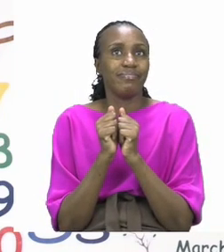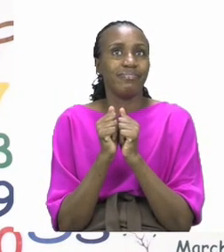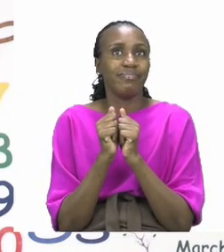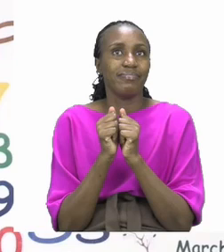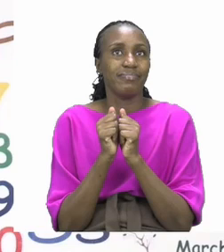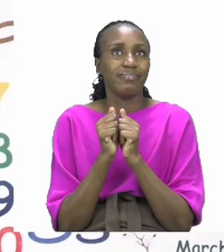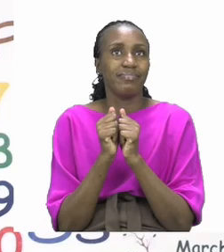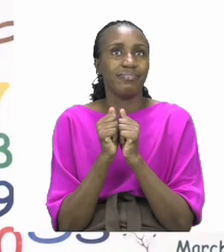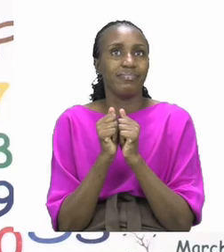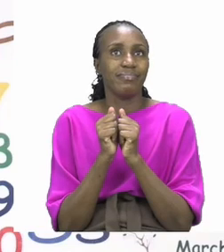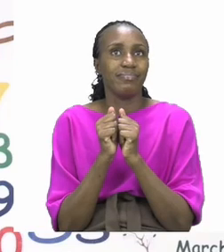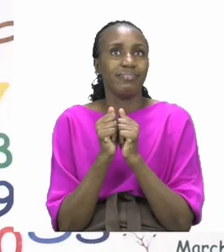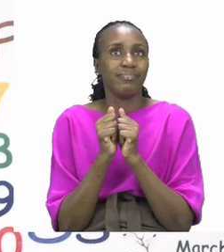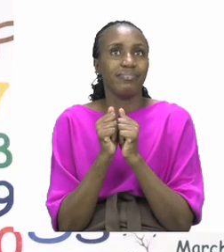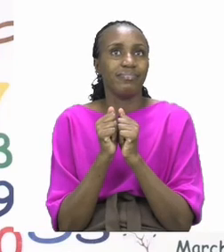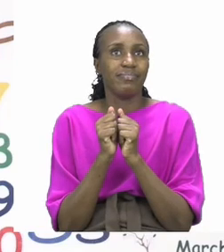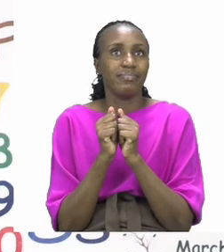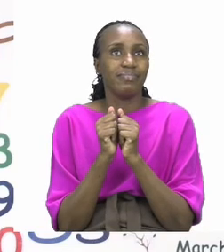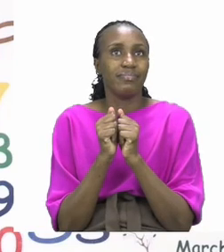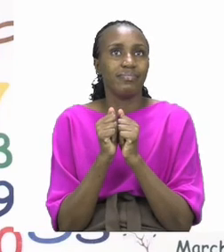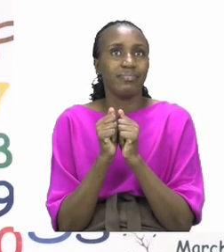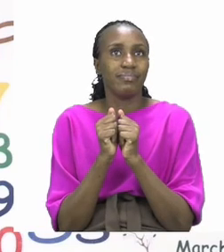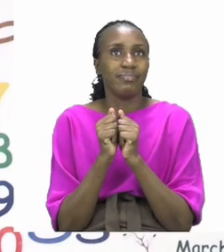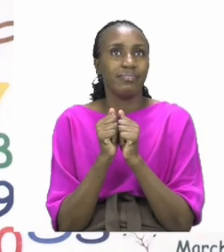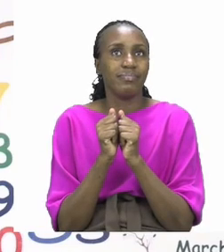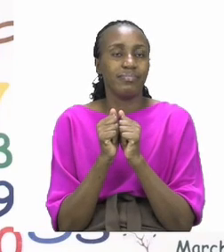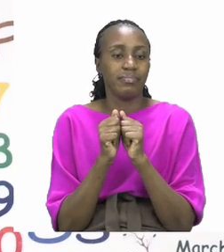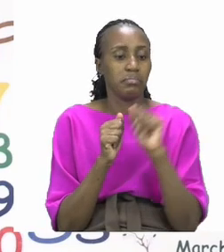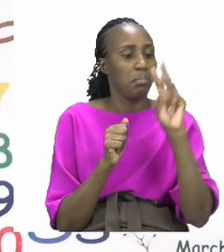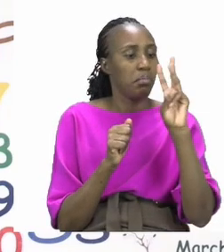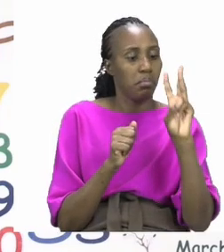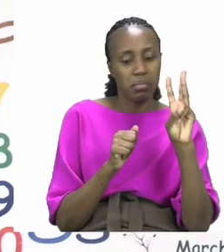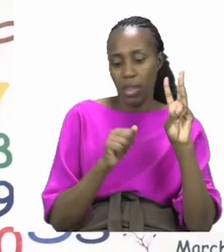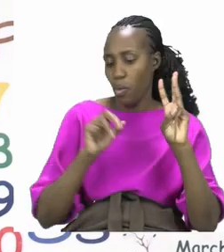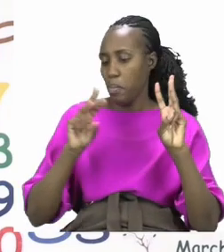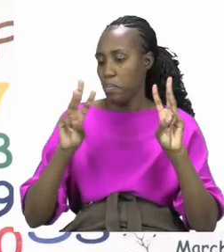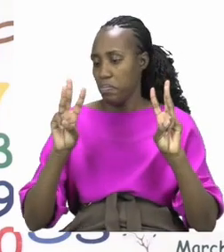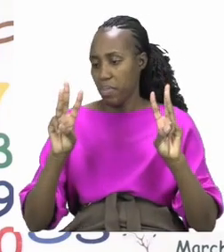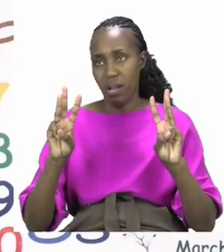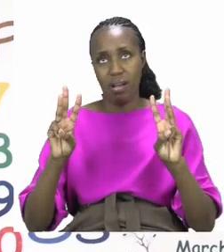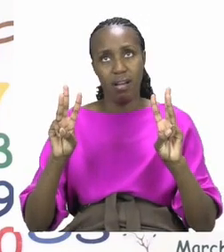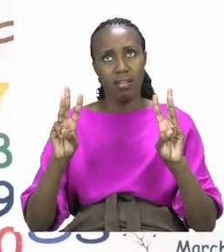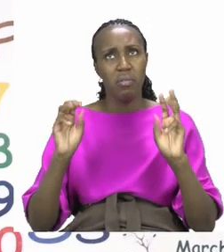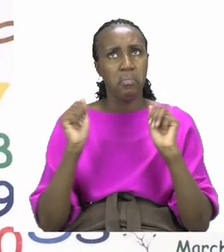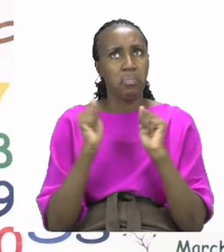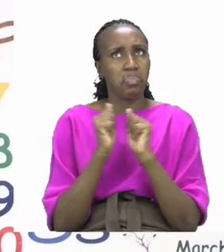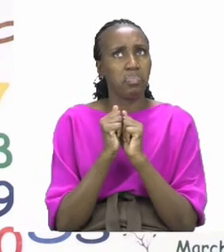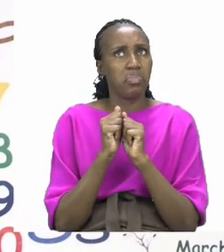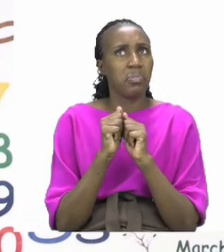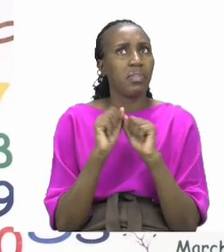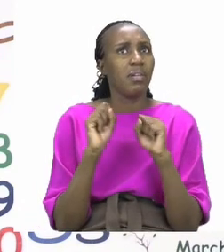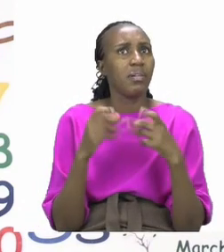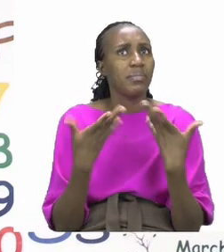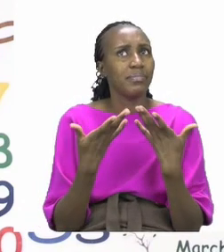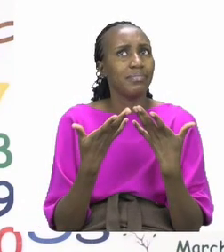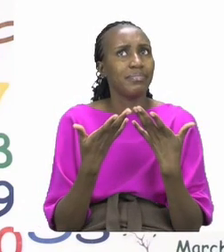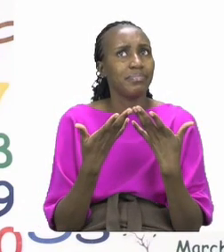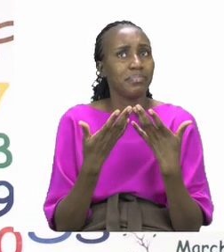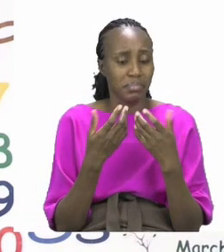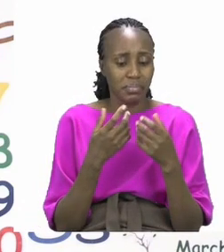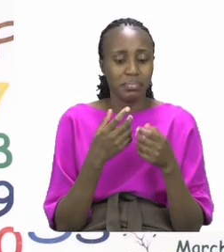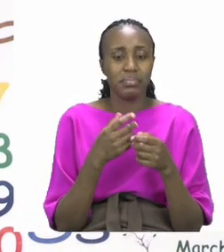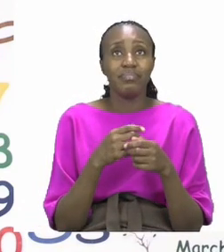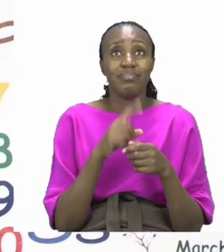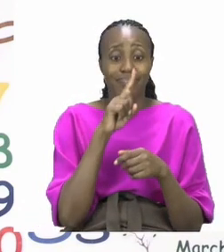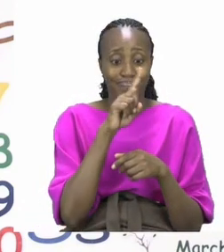Now let's use our fingers. I have 3 on this side and 3 on the other side. If I put them